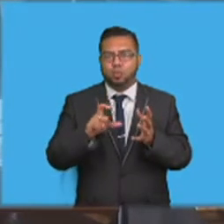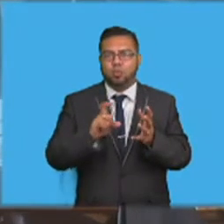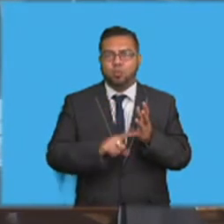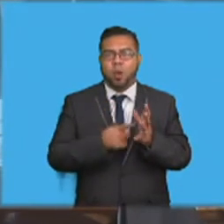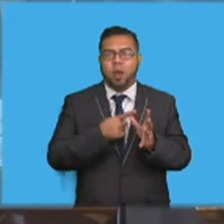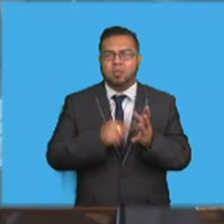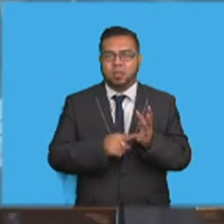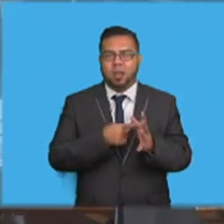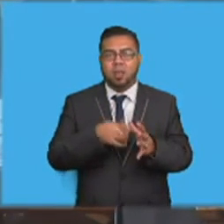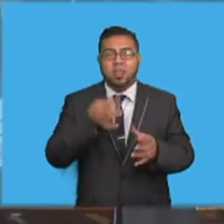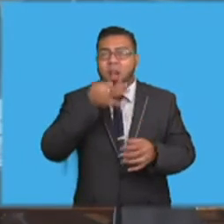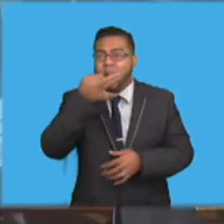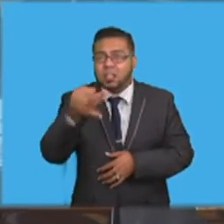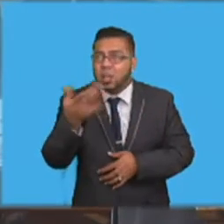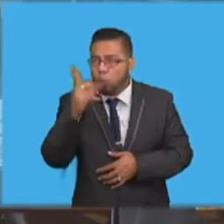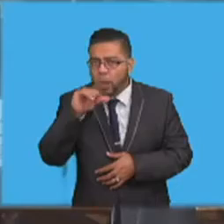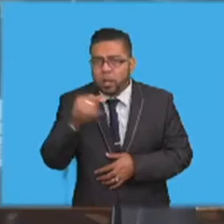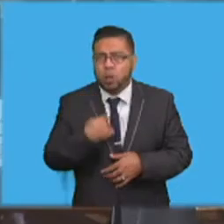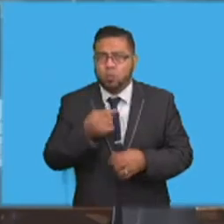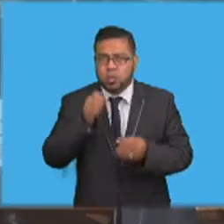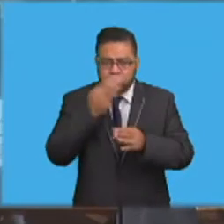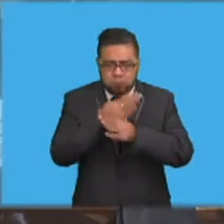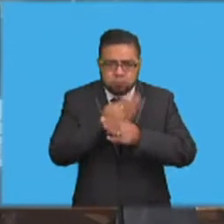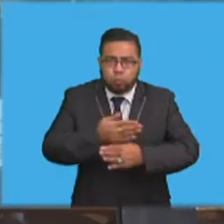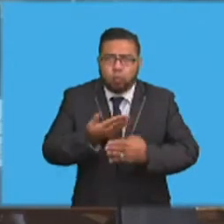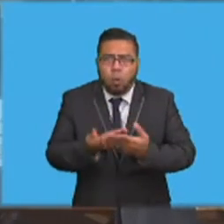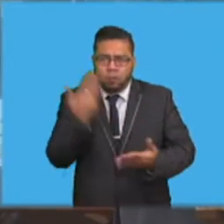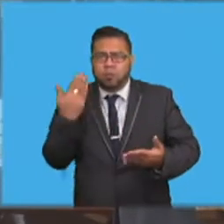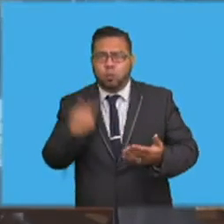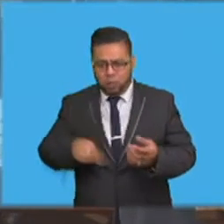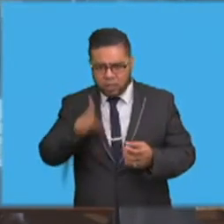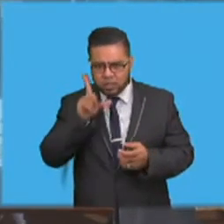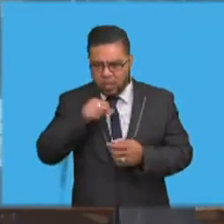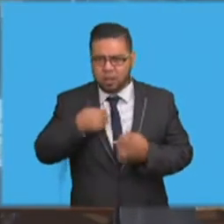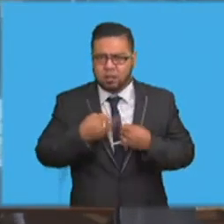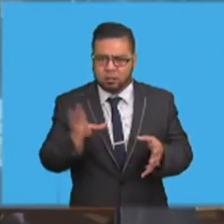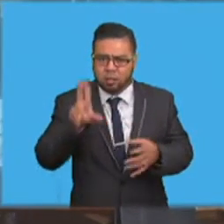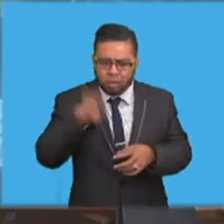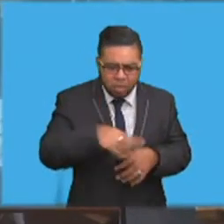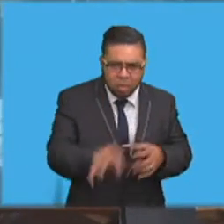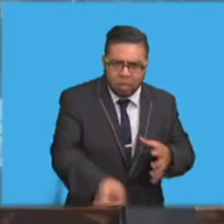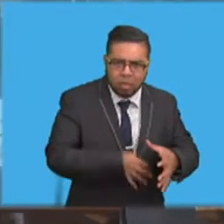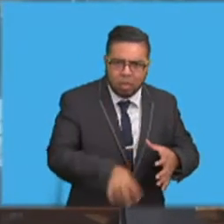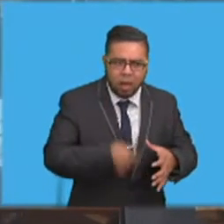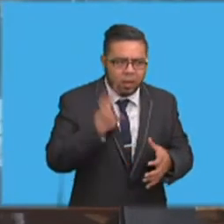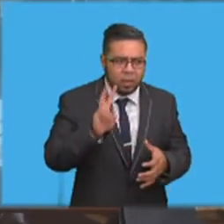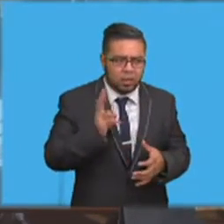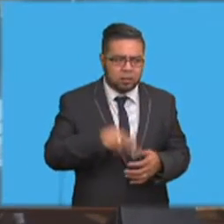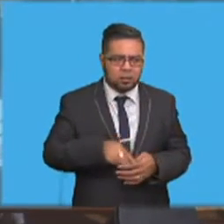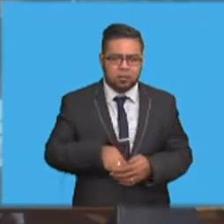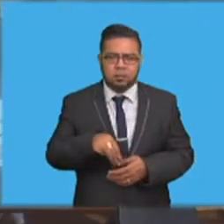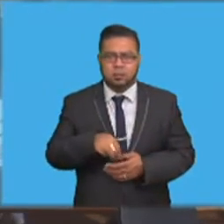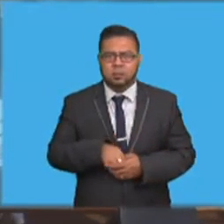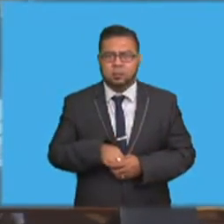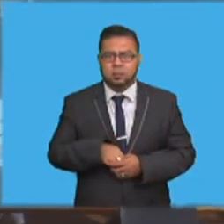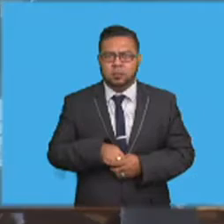can start harvesting again. Fisheries need to check the stock level before a decision is made.